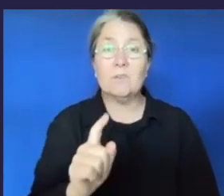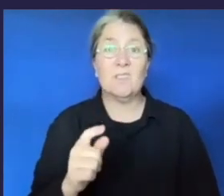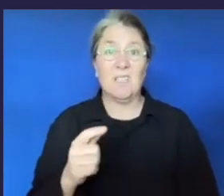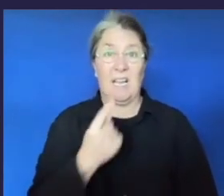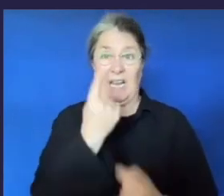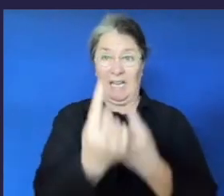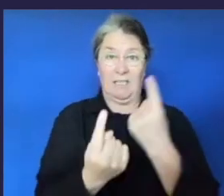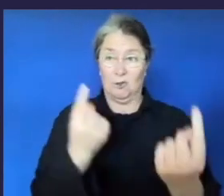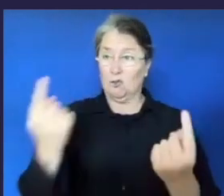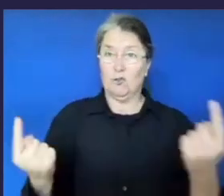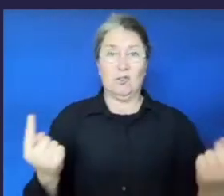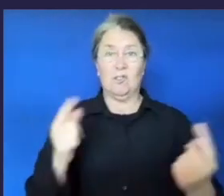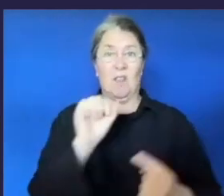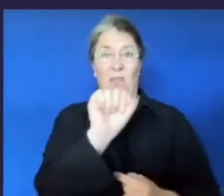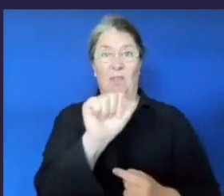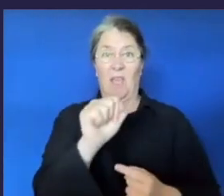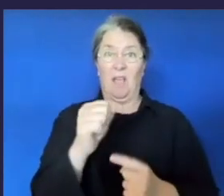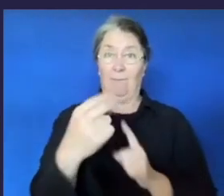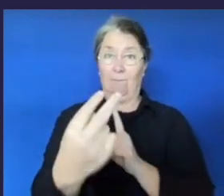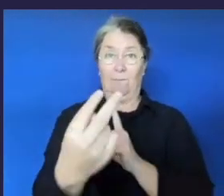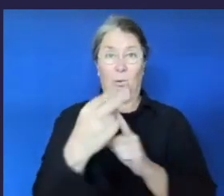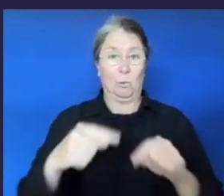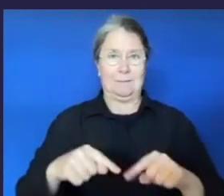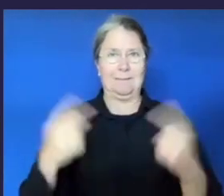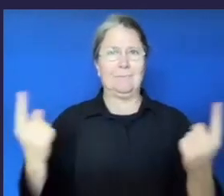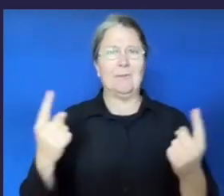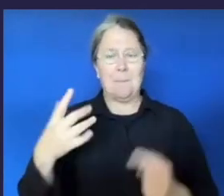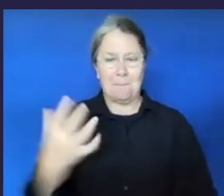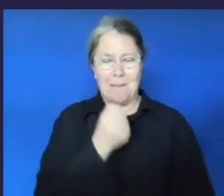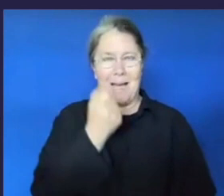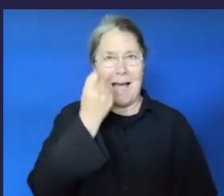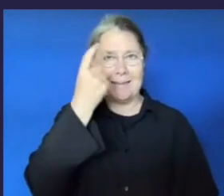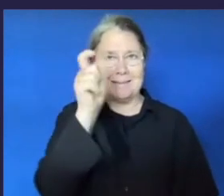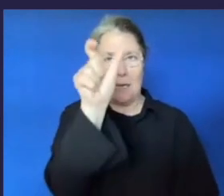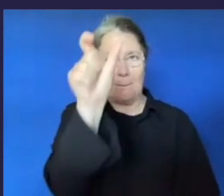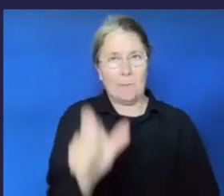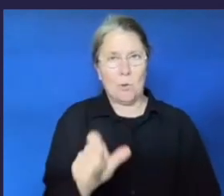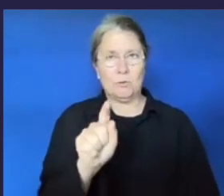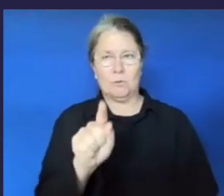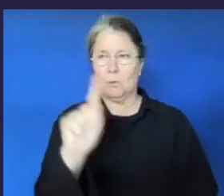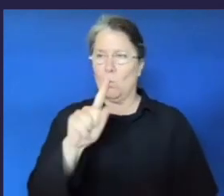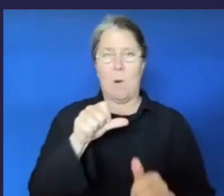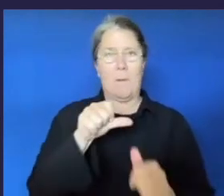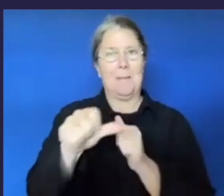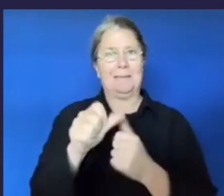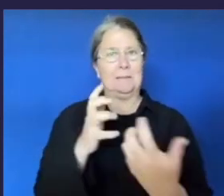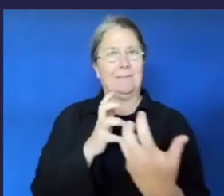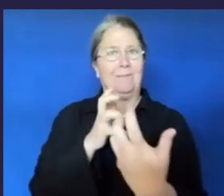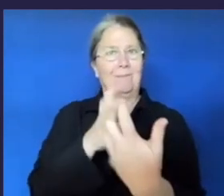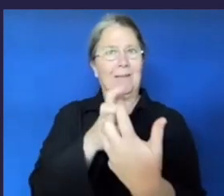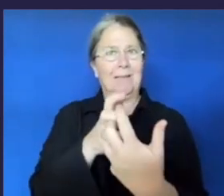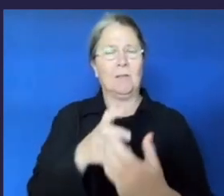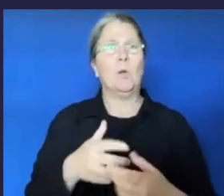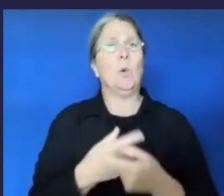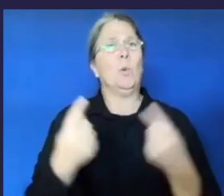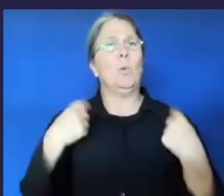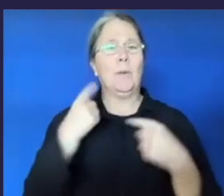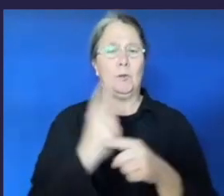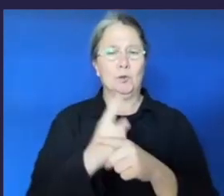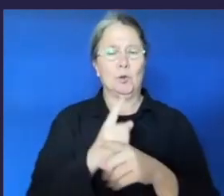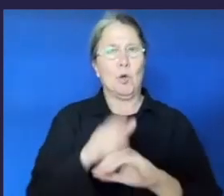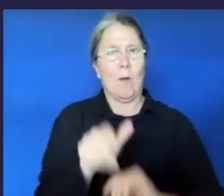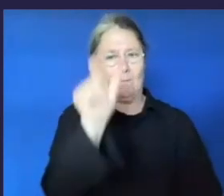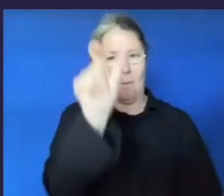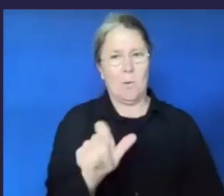may be quite different because it's really about understanding the person, what's going to be best for them. And the reason why we talk about the person's interests is that it then